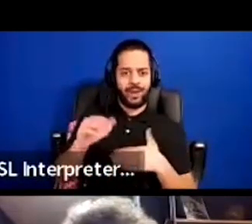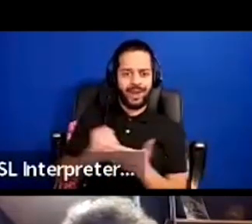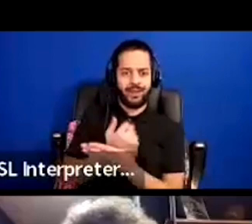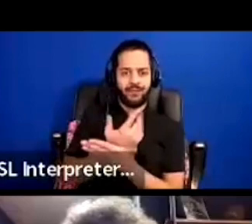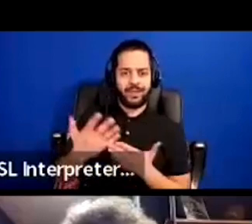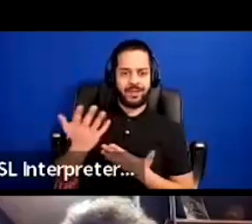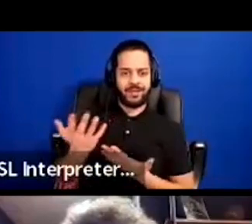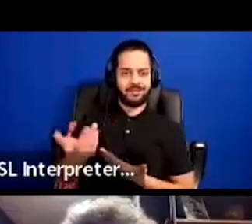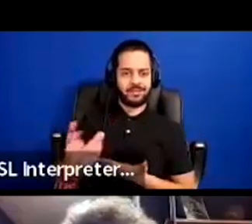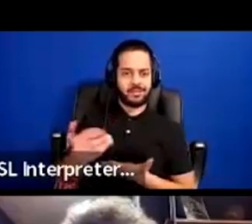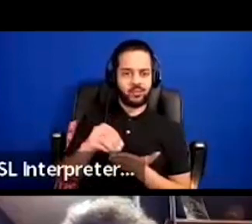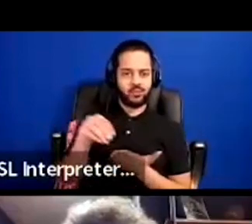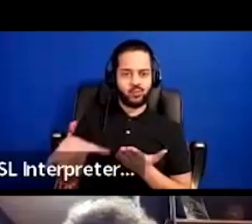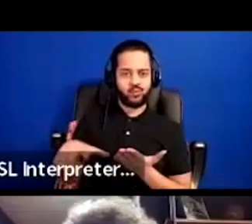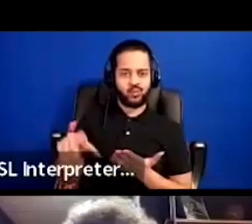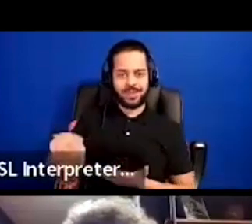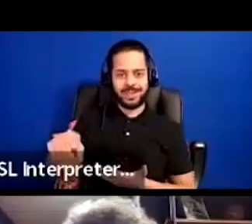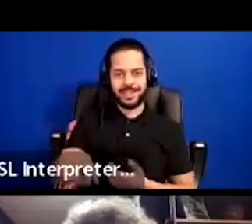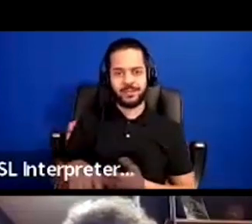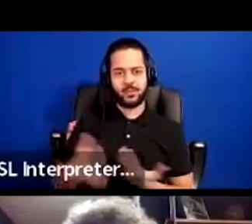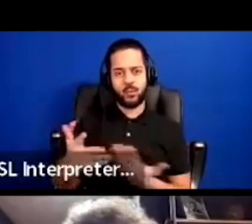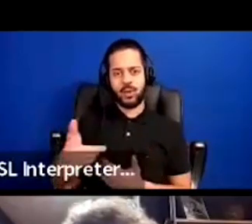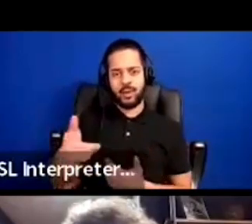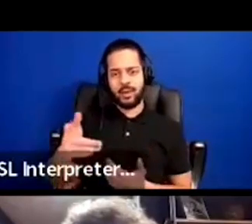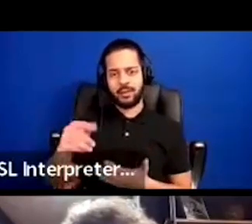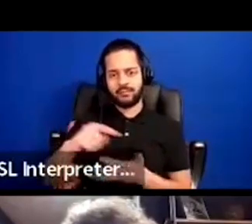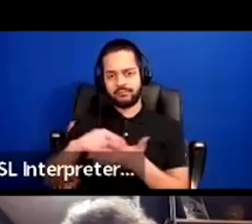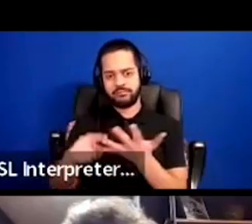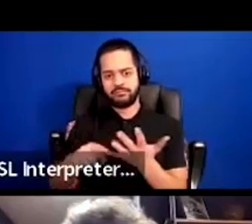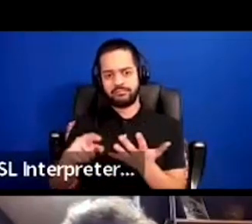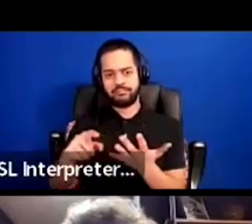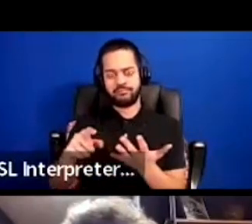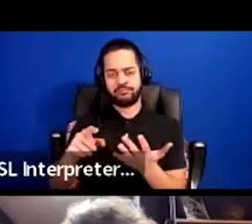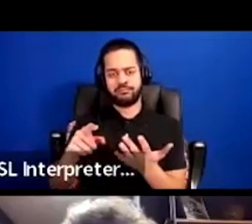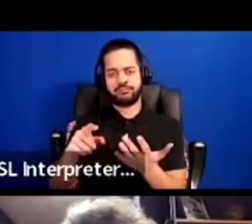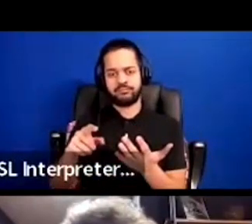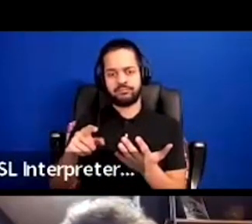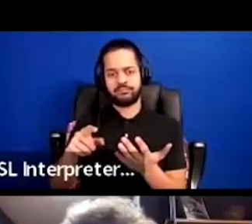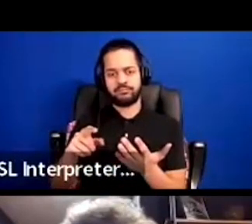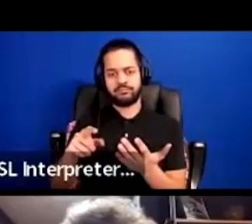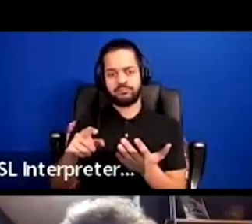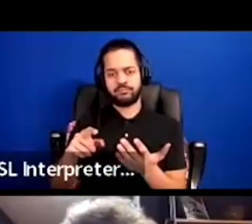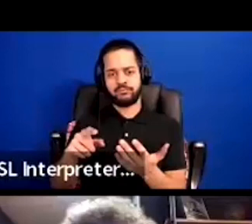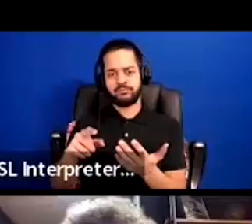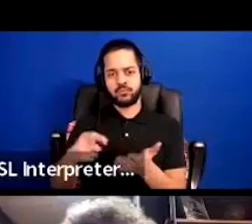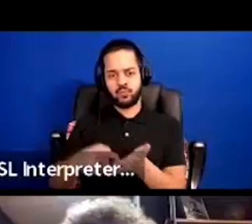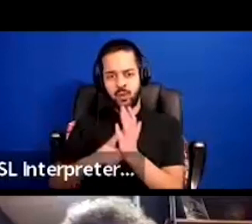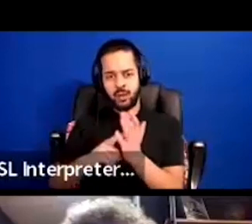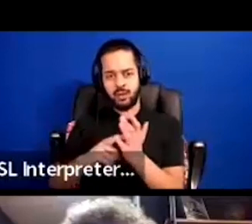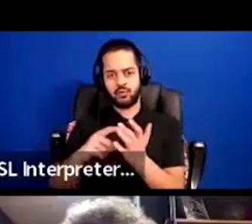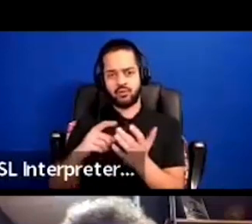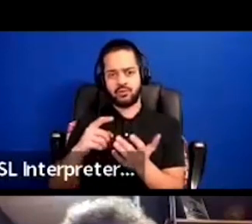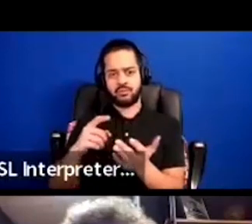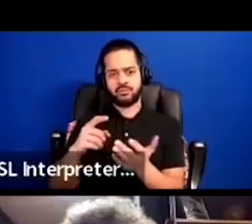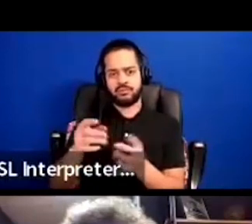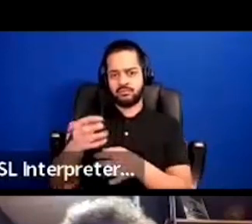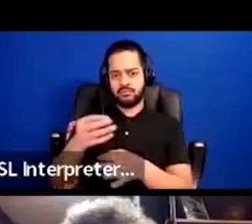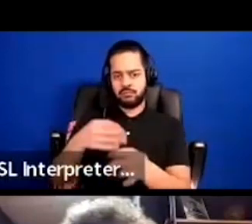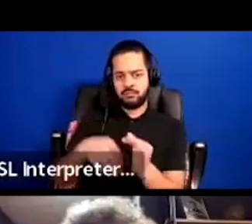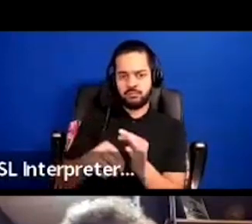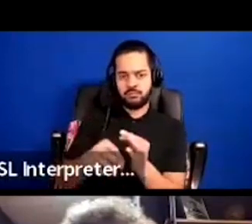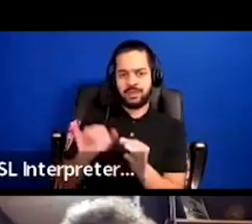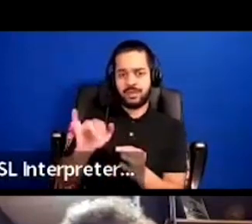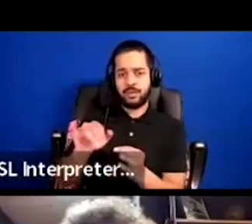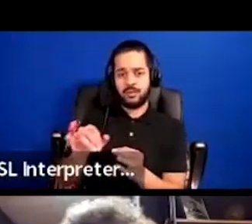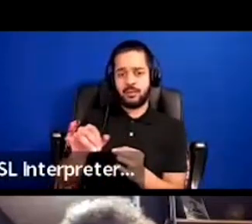their needs are, and to make sure that, and own and be accountable for implementing accommodations and